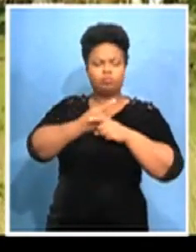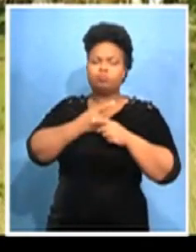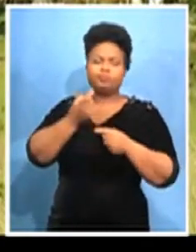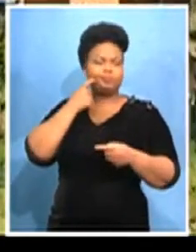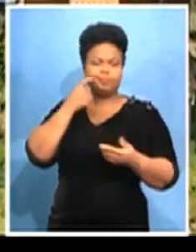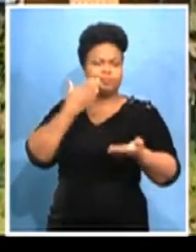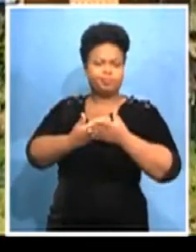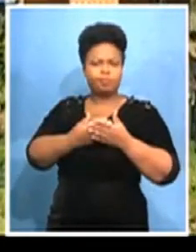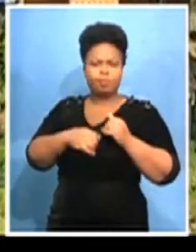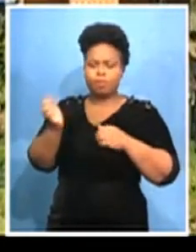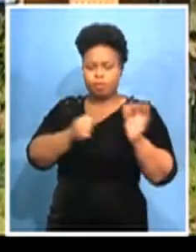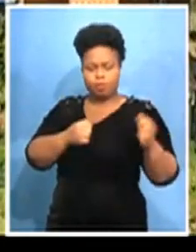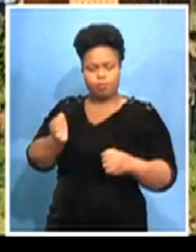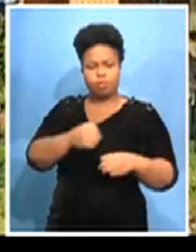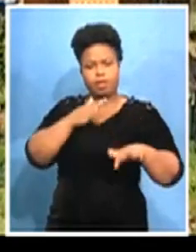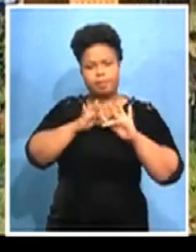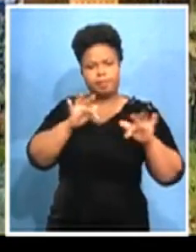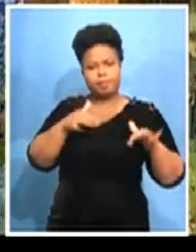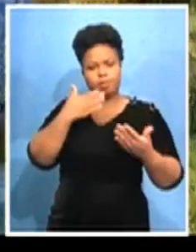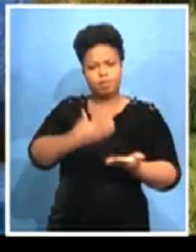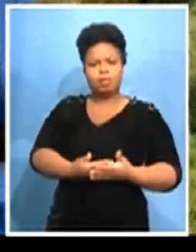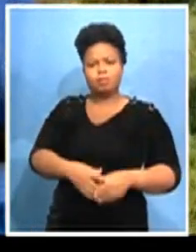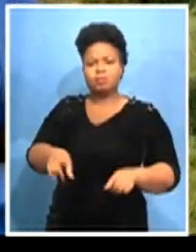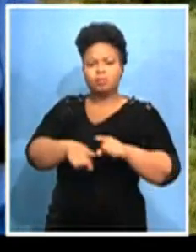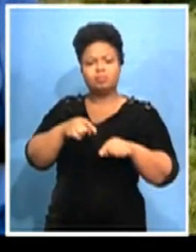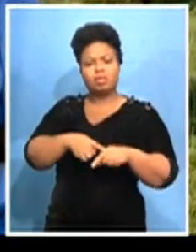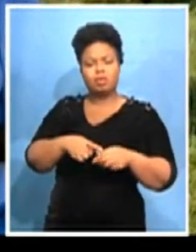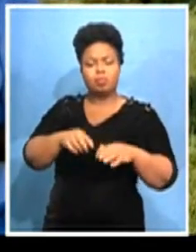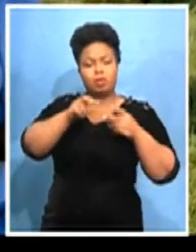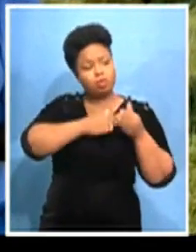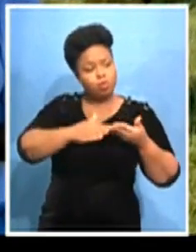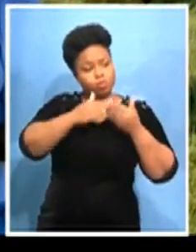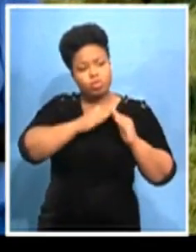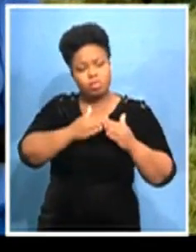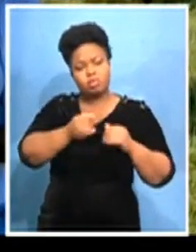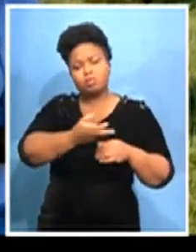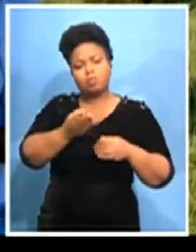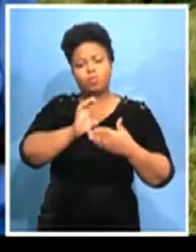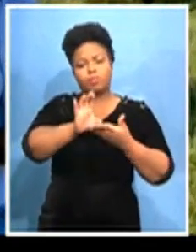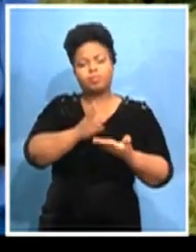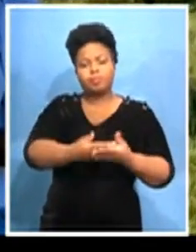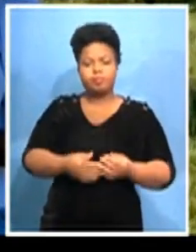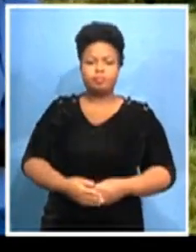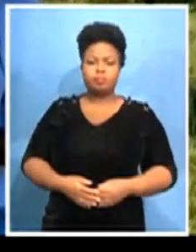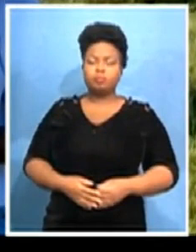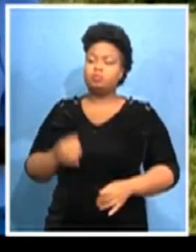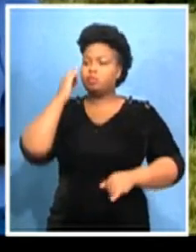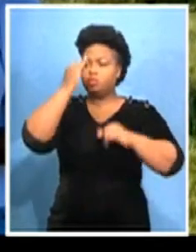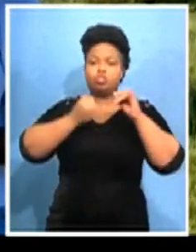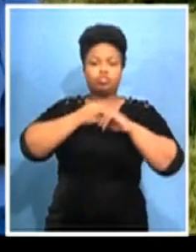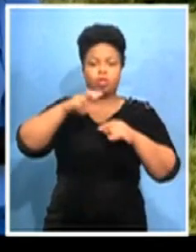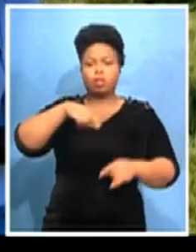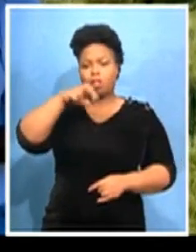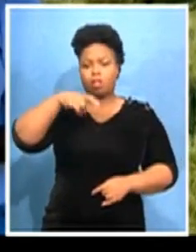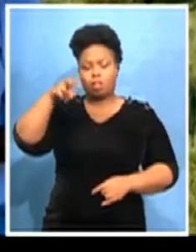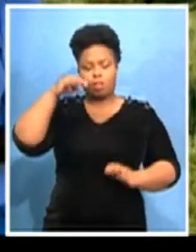then looking directly after communities. The sharp decline in international tourists due to the COVID-19 pandemic has had